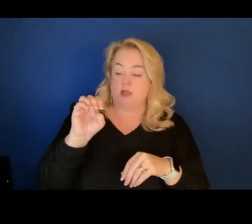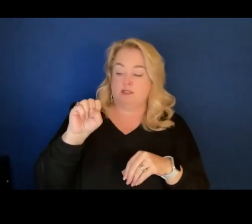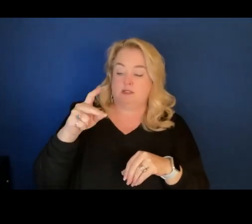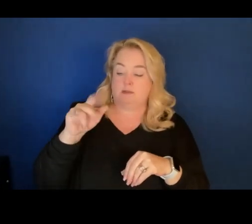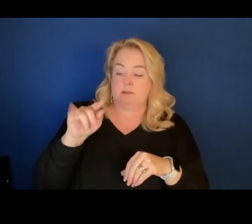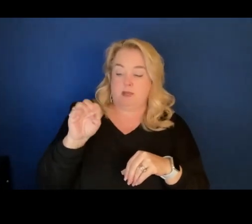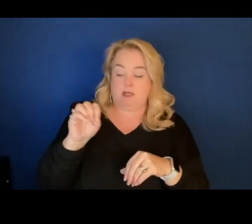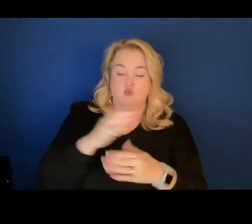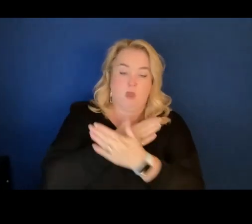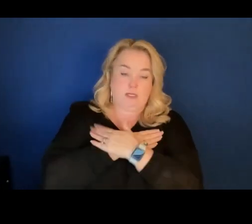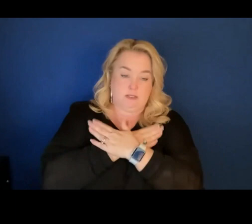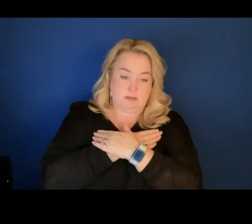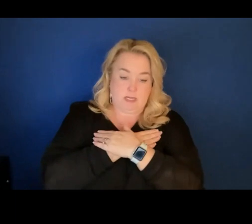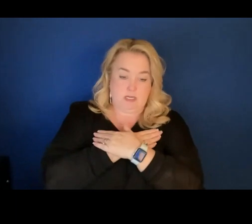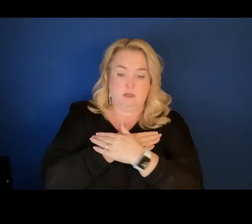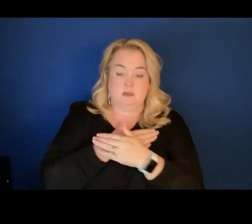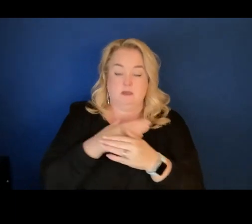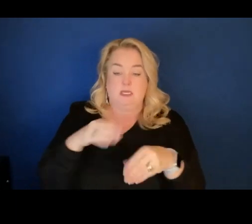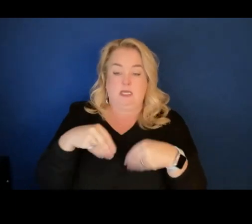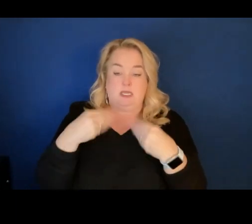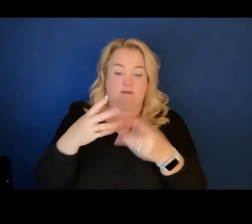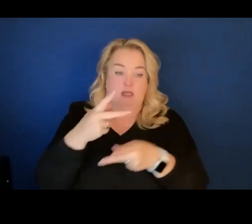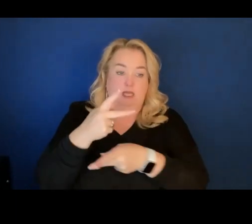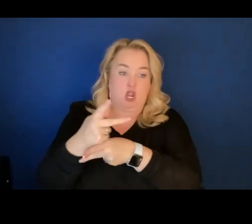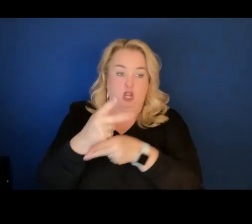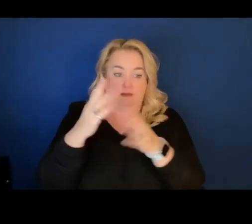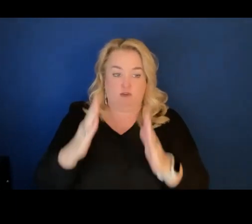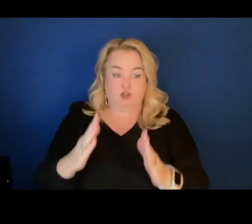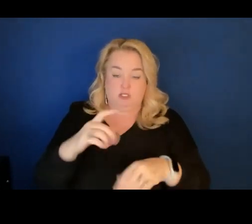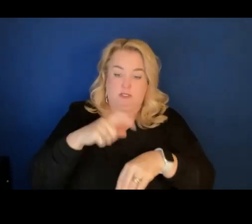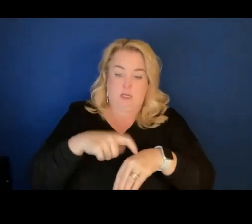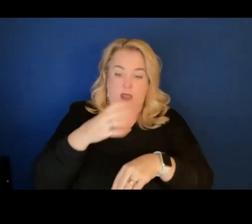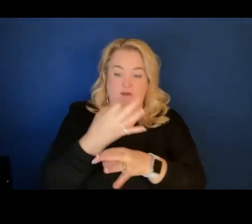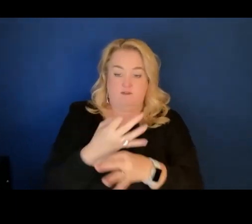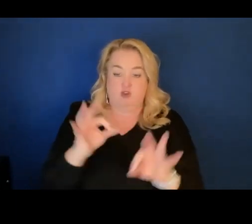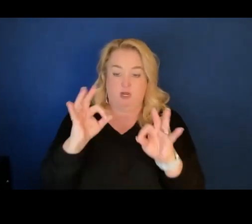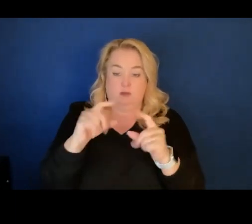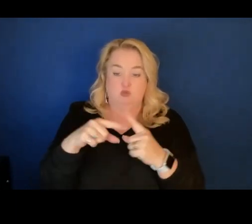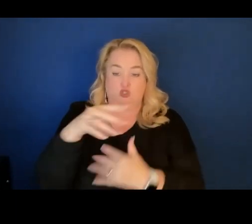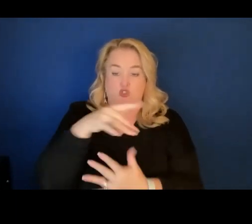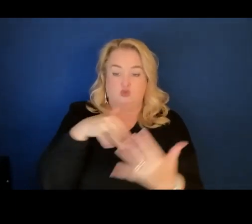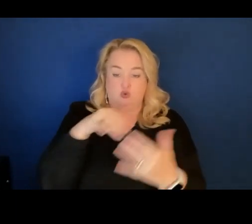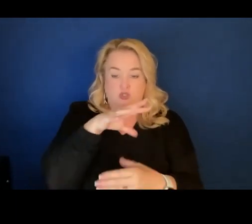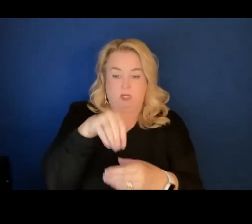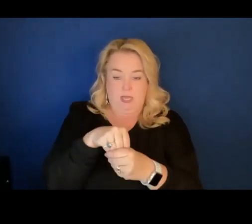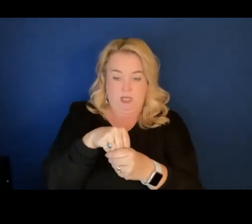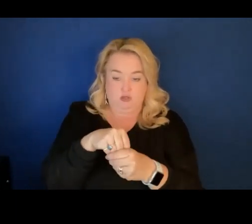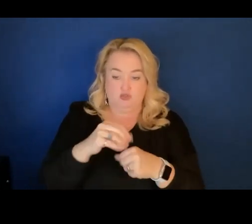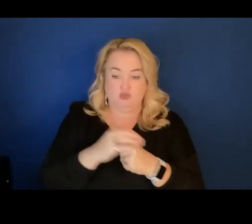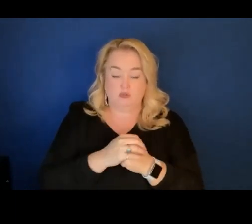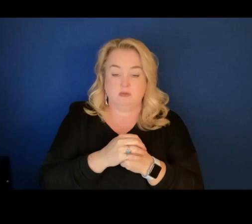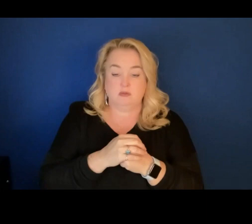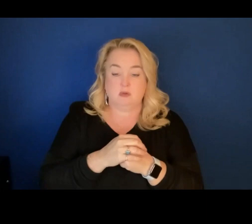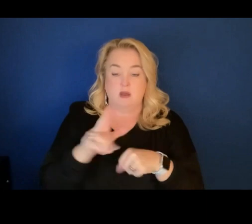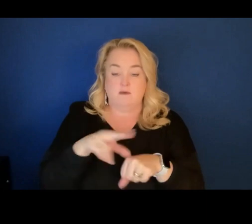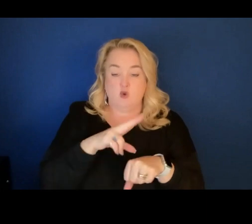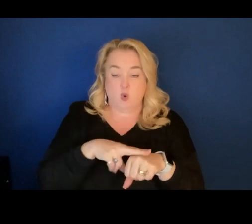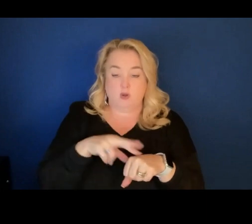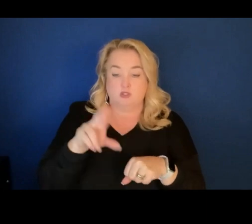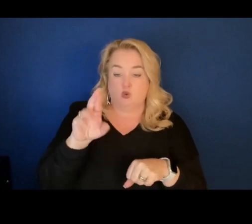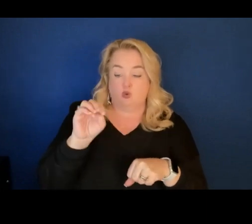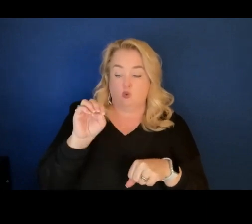family caregivers, family and friend caregivers, the time and freedom to be socially engaged. And of course, respite